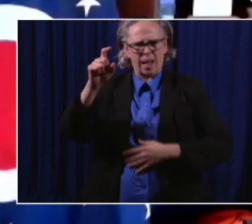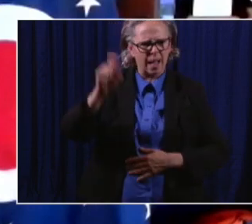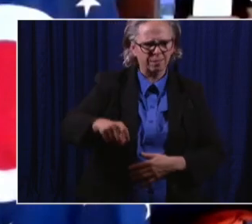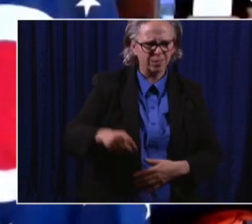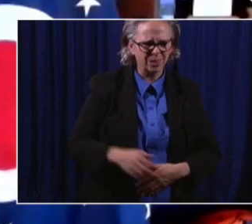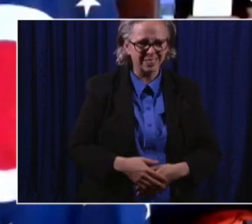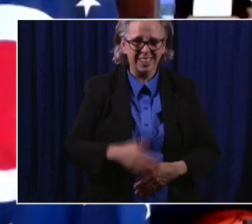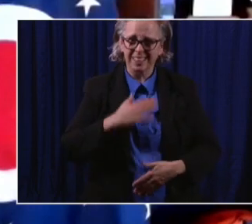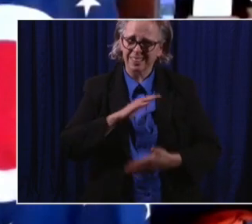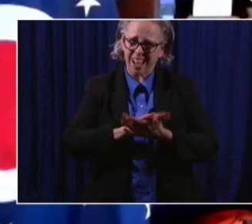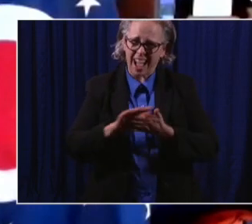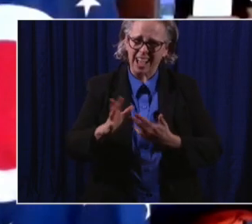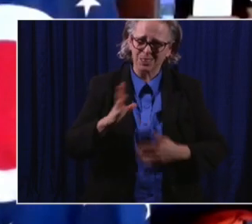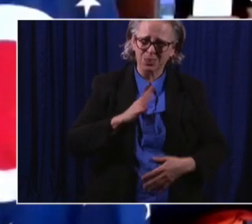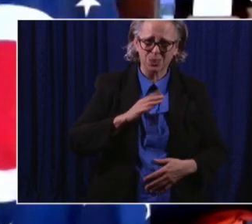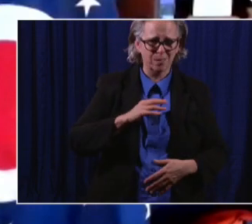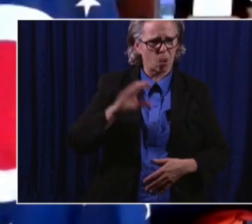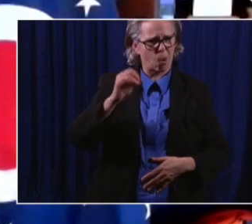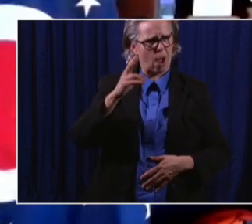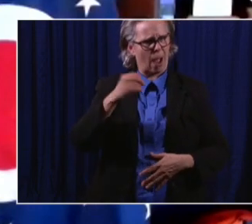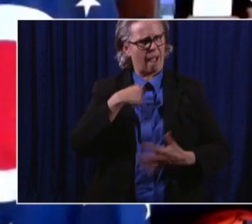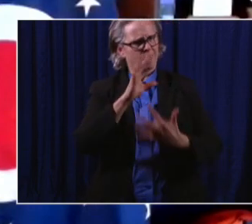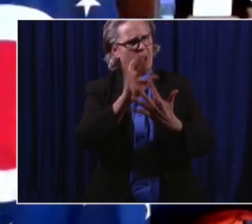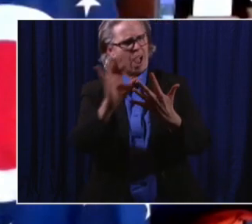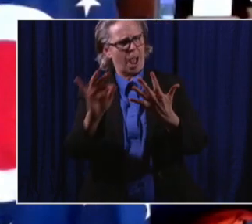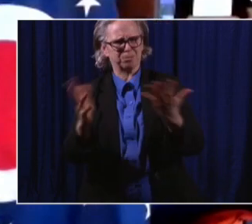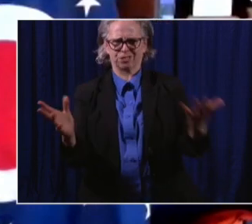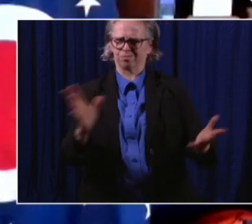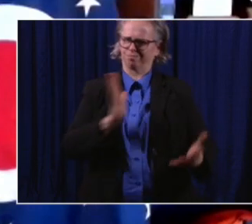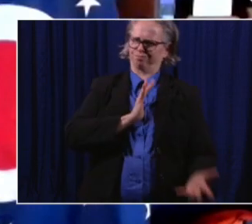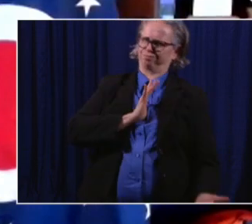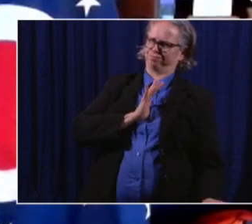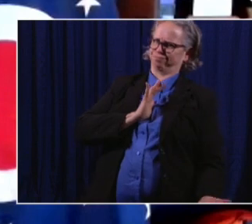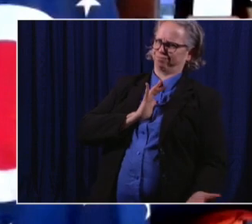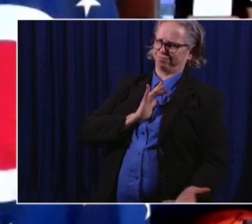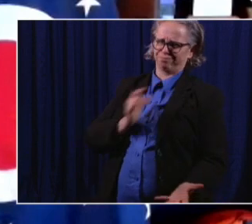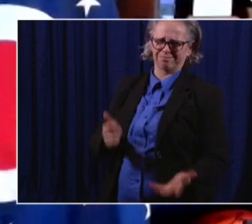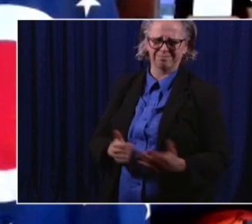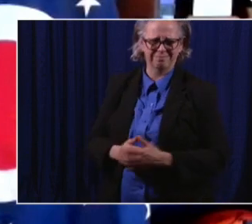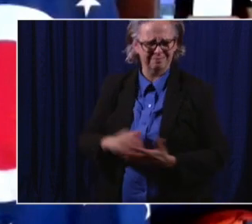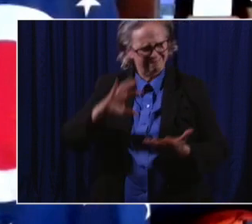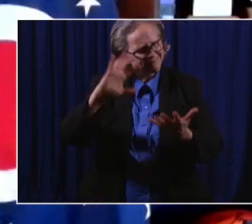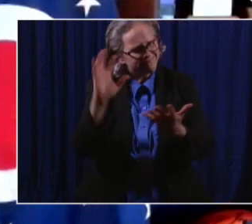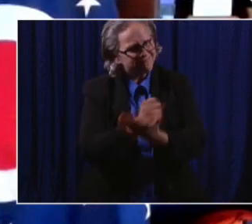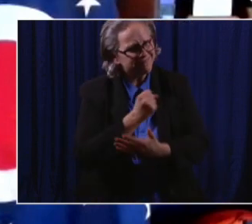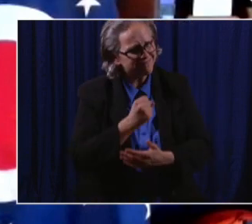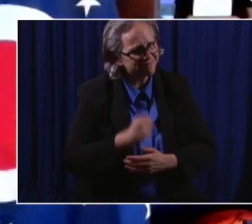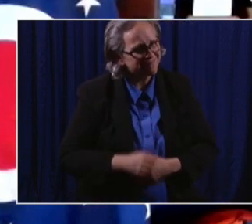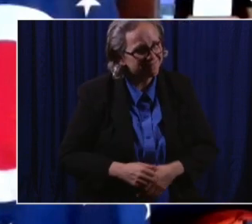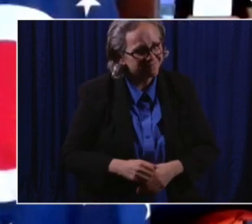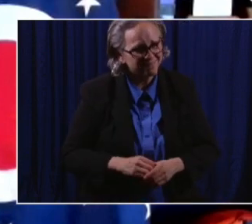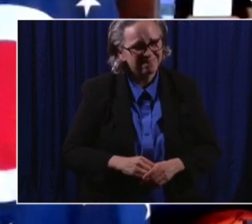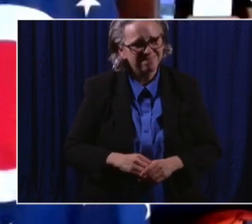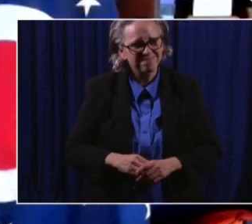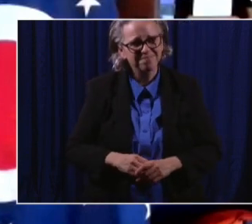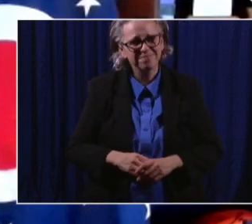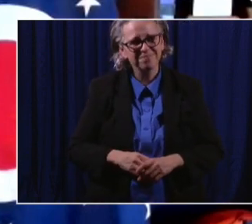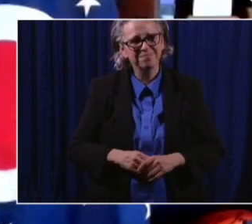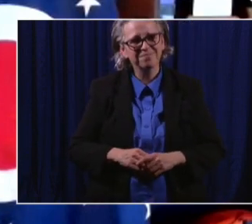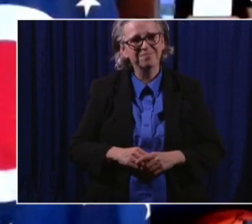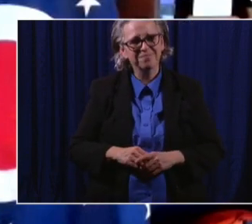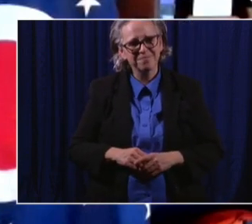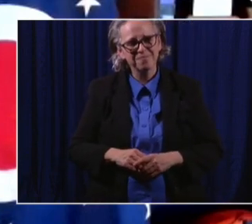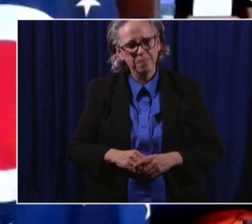Ohio system of elections allows you, that just a reminder that you could take advantage of. Appreciate,